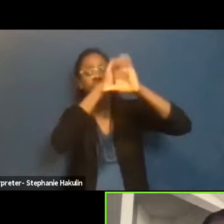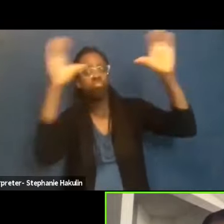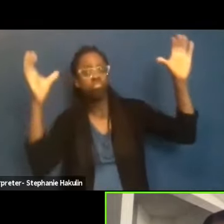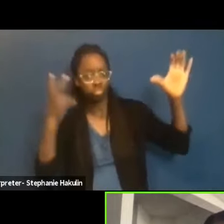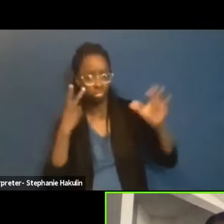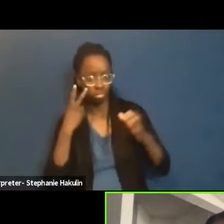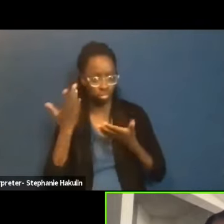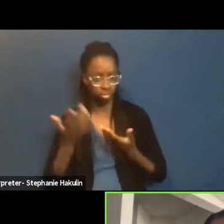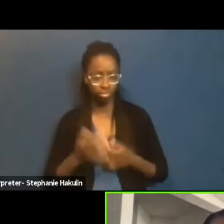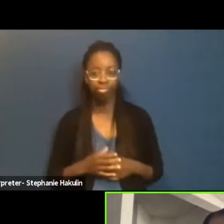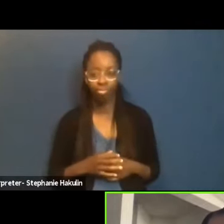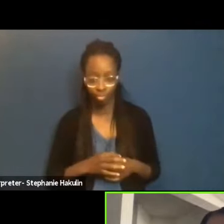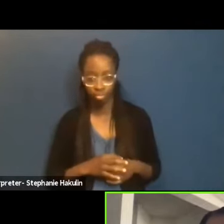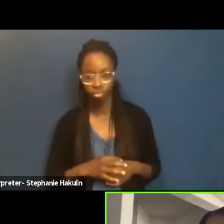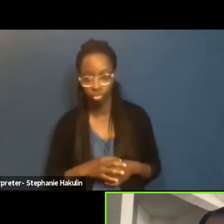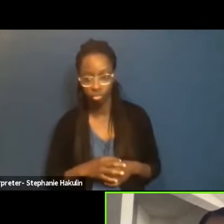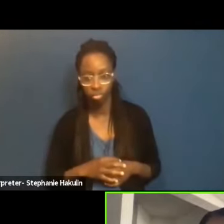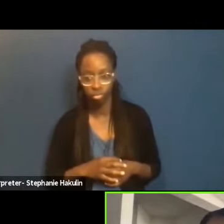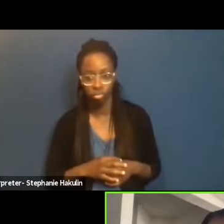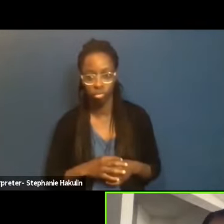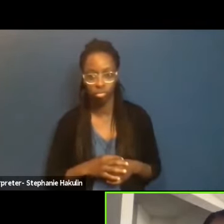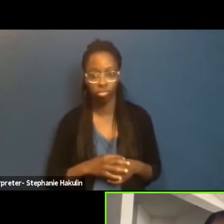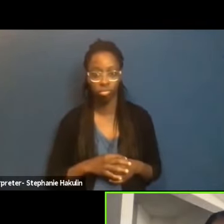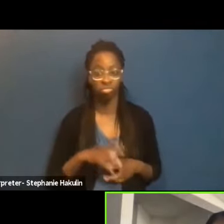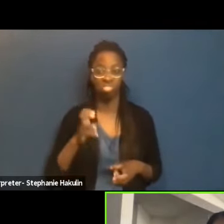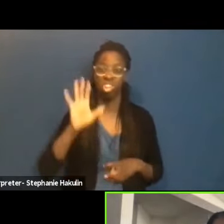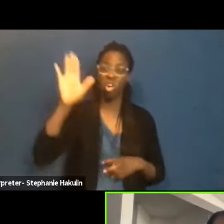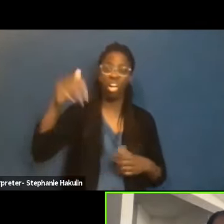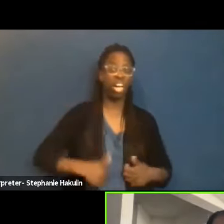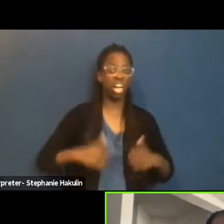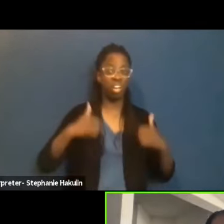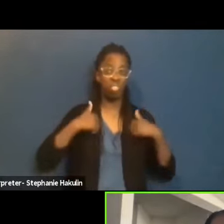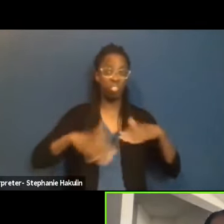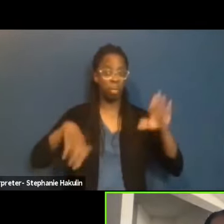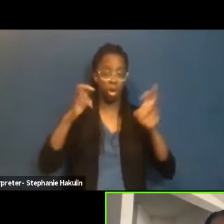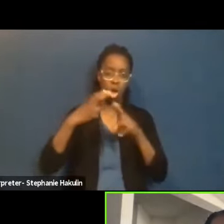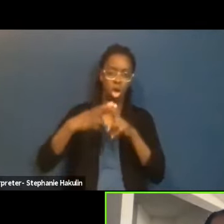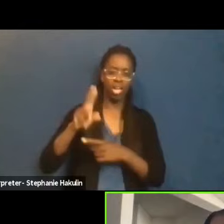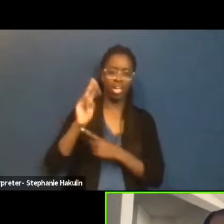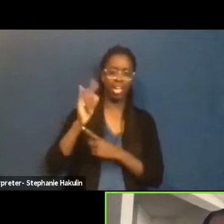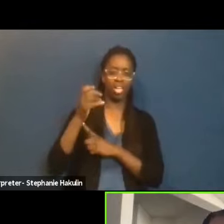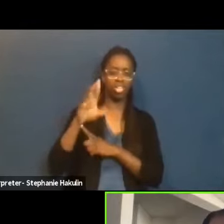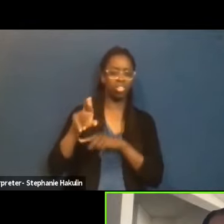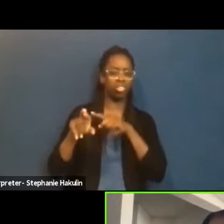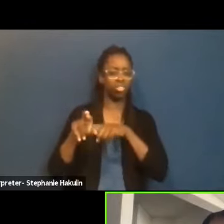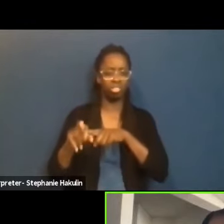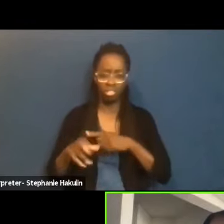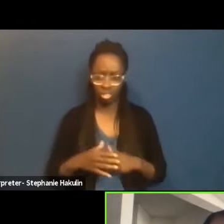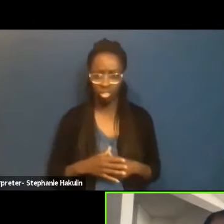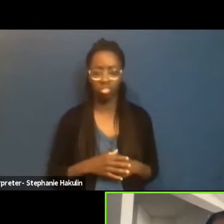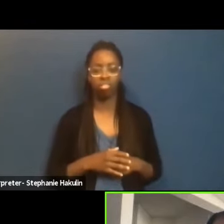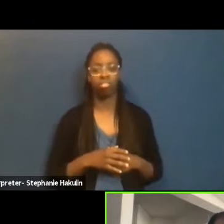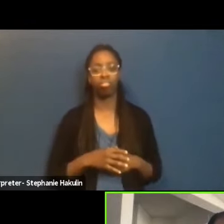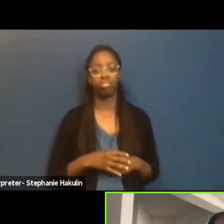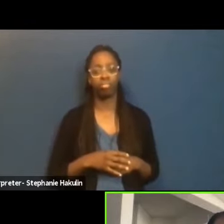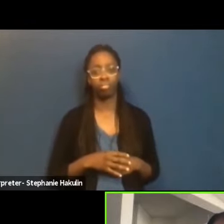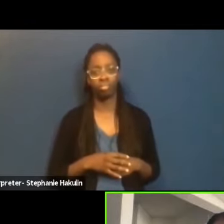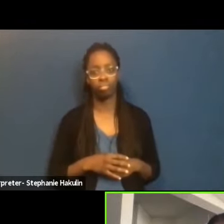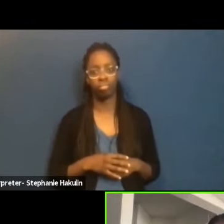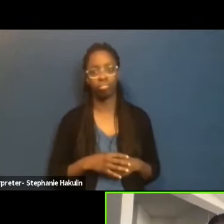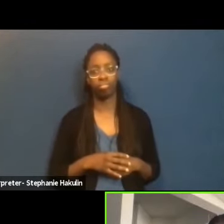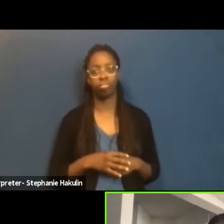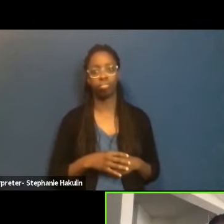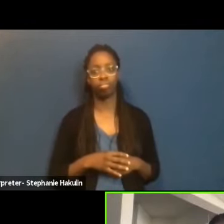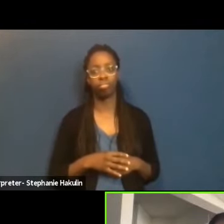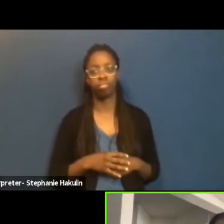And I never let a nigga get that close to me. And you ain't cracked up to what you were supposed to be.